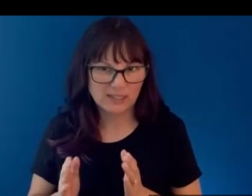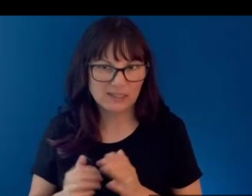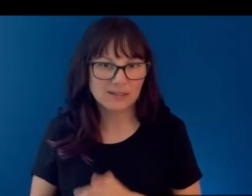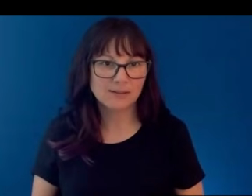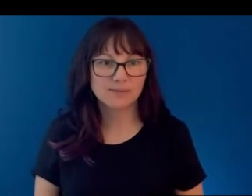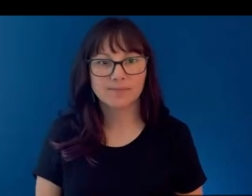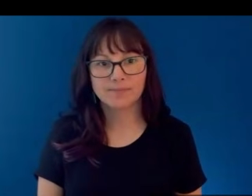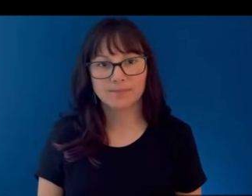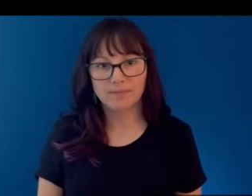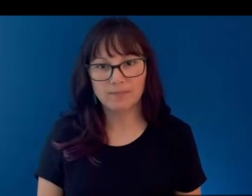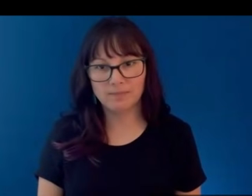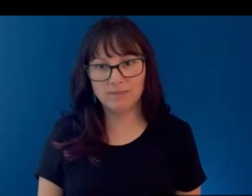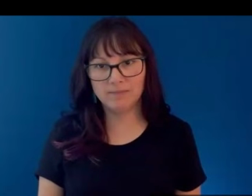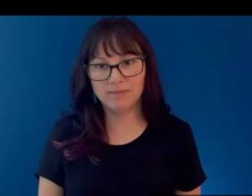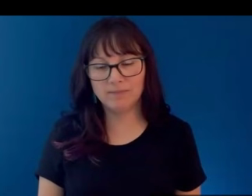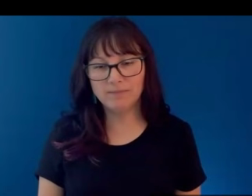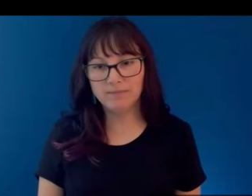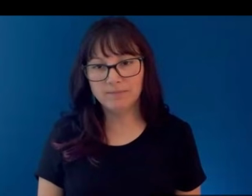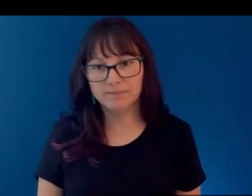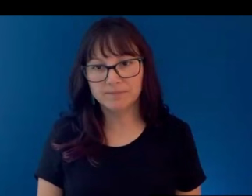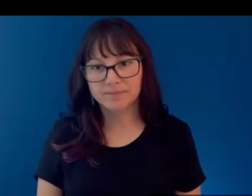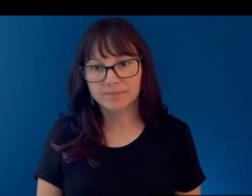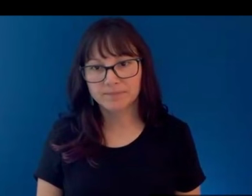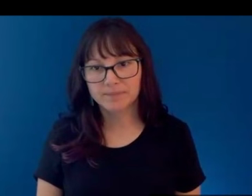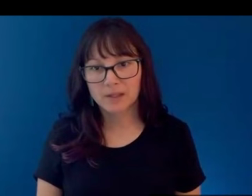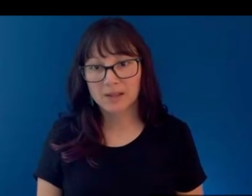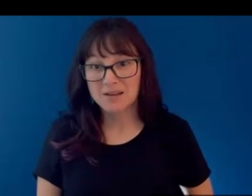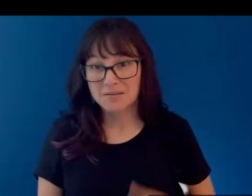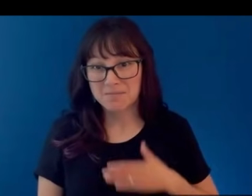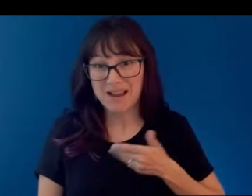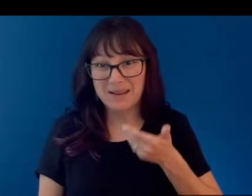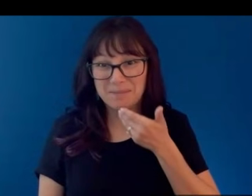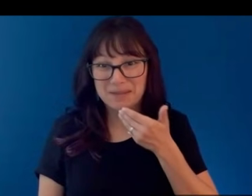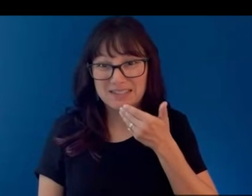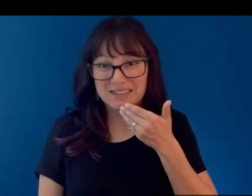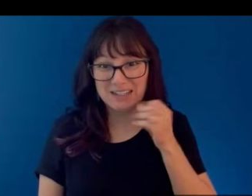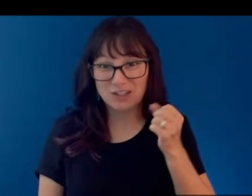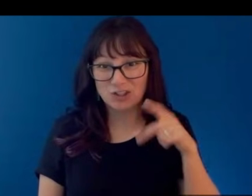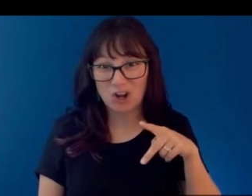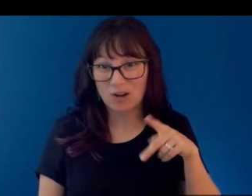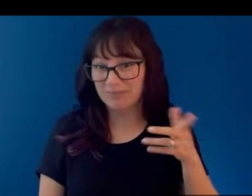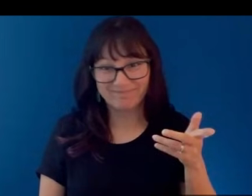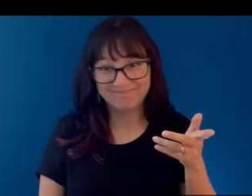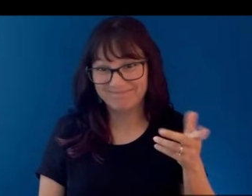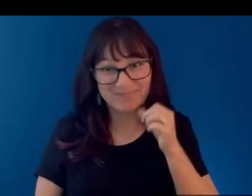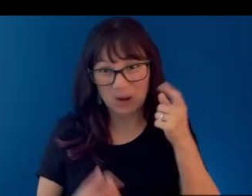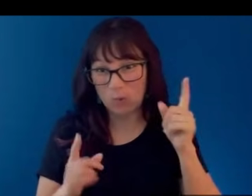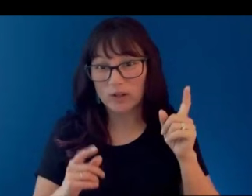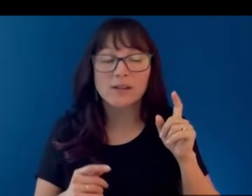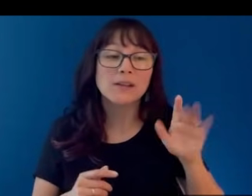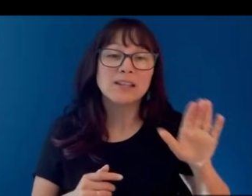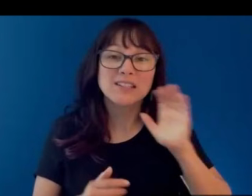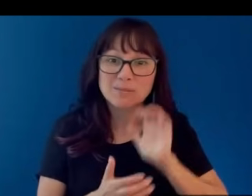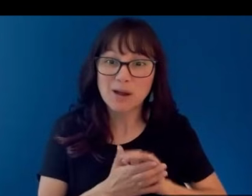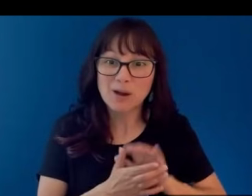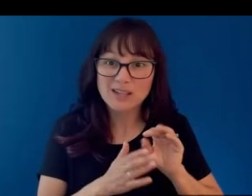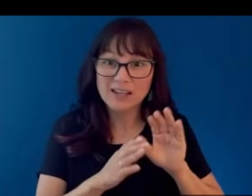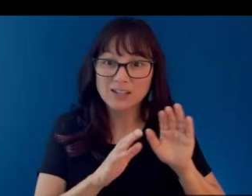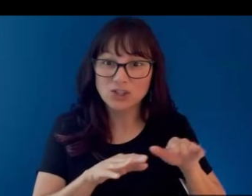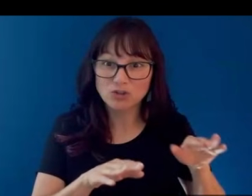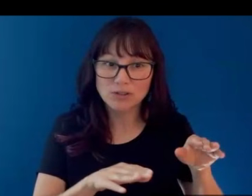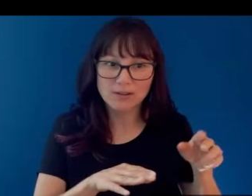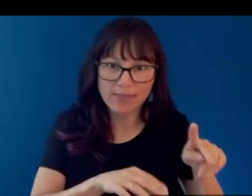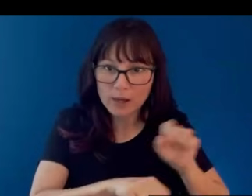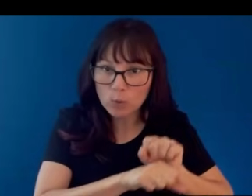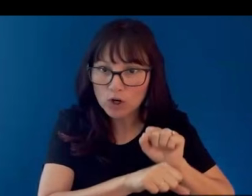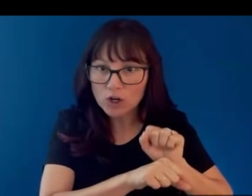employees. I mean, that didn't work for my pizza shop. He and his spouse and his kids worked.